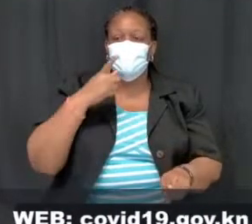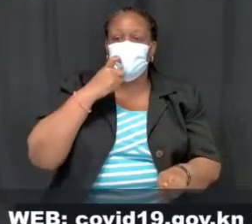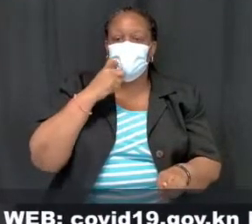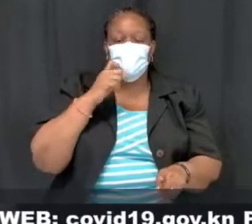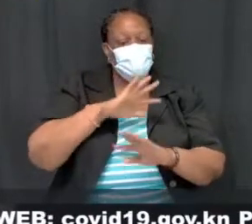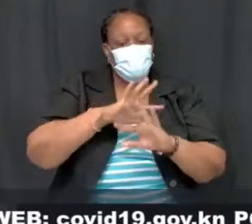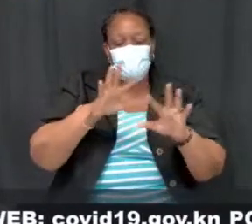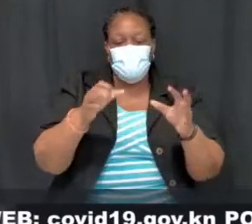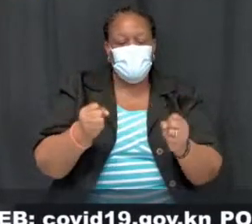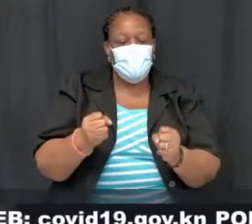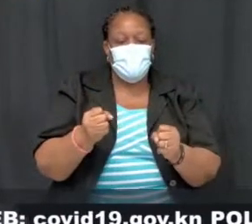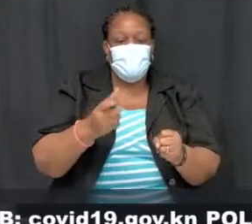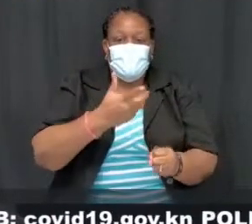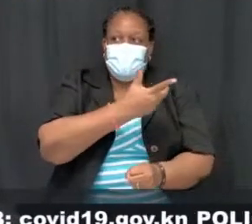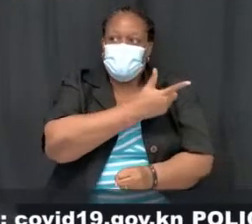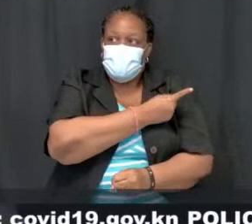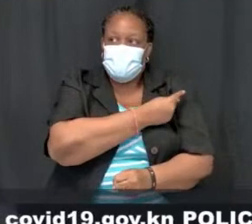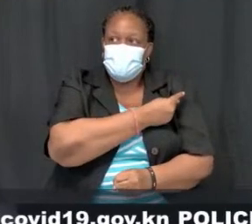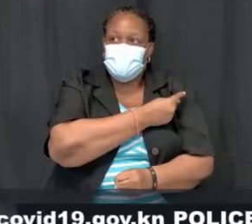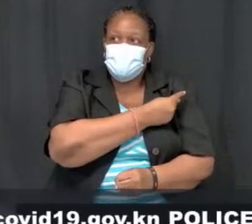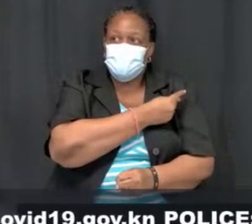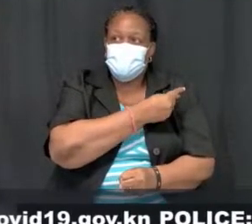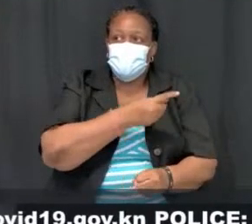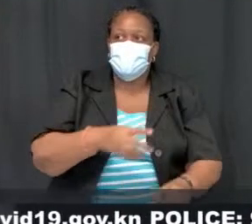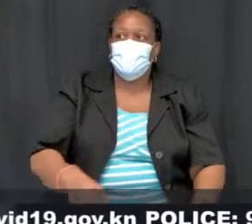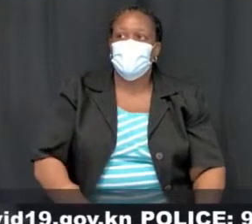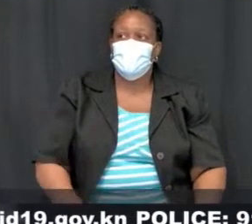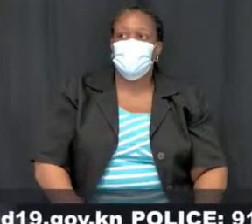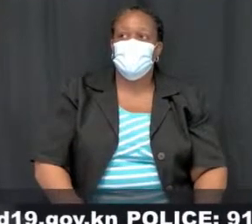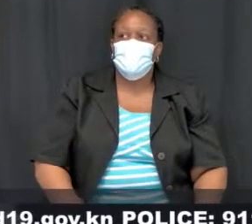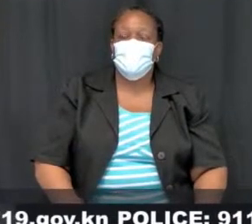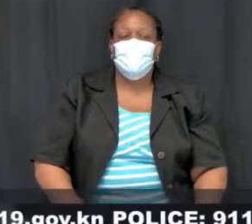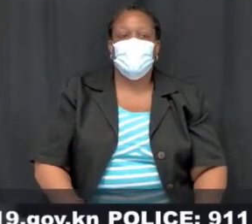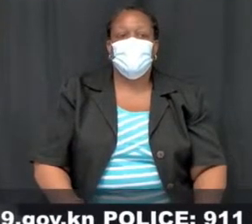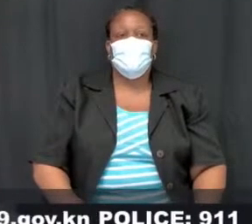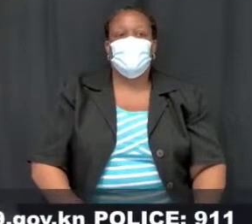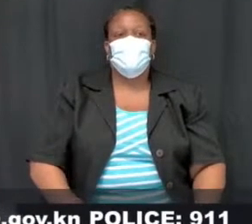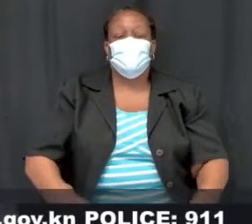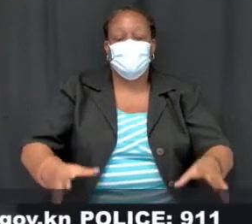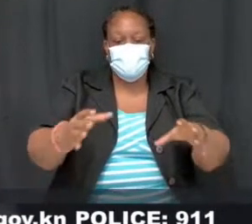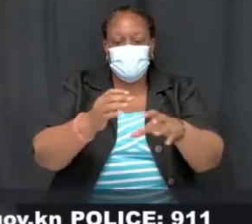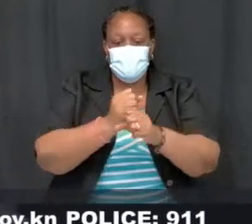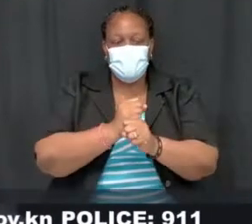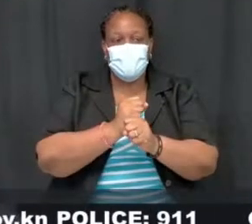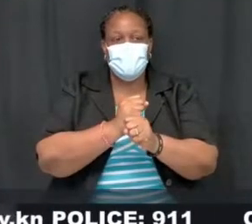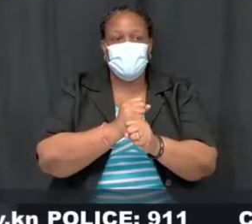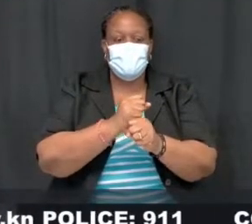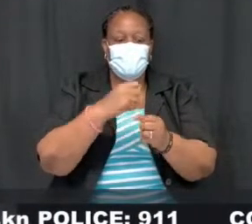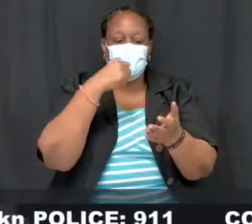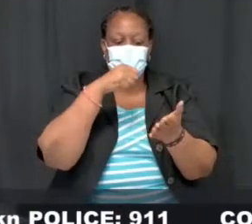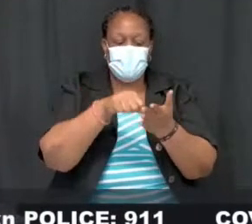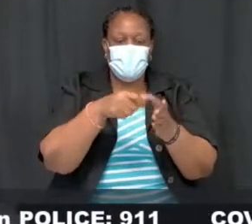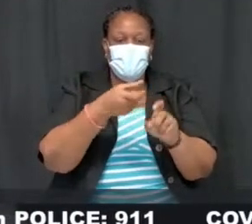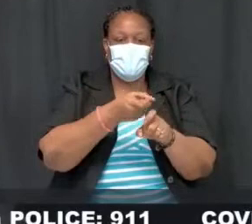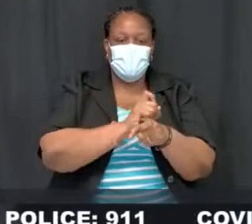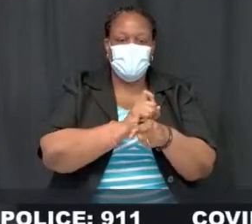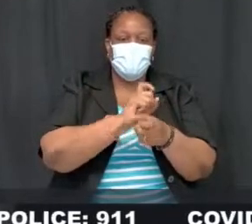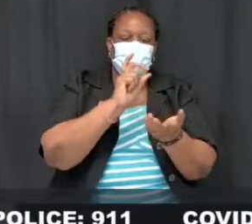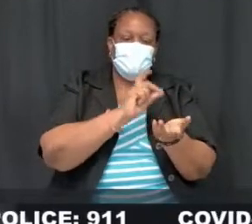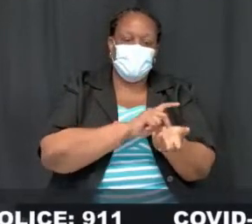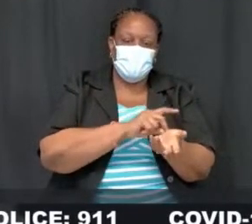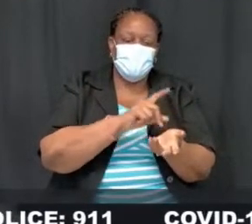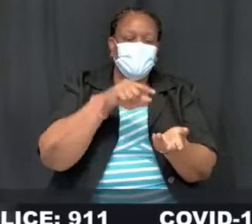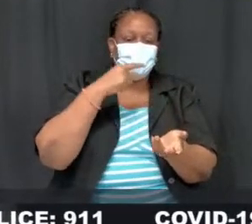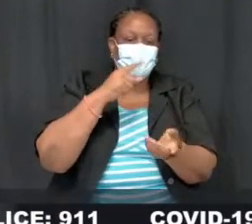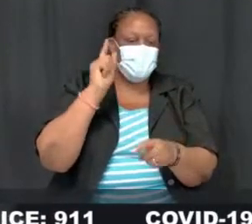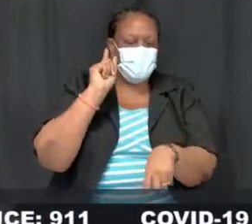the vaccine get clearance or advice from their healthcare provider? And the second one is,